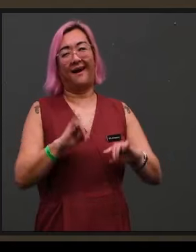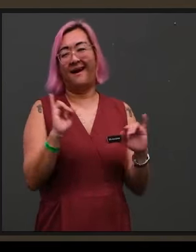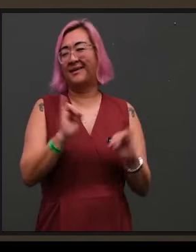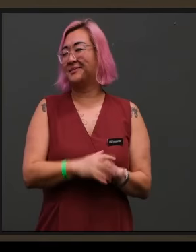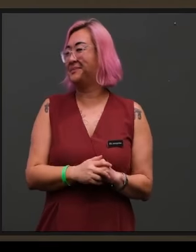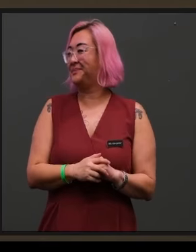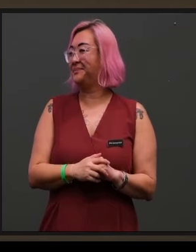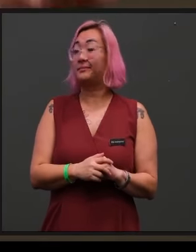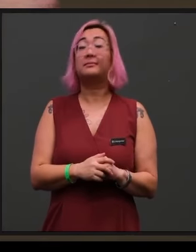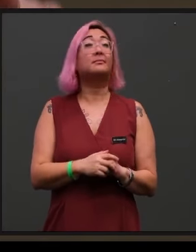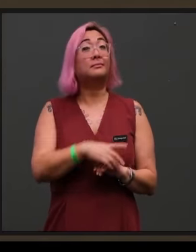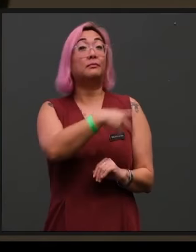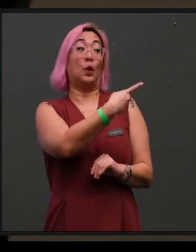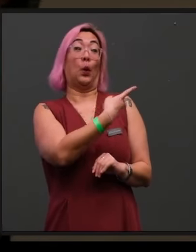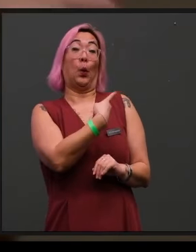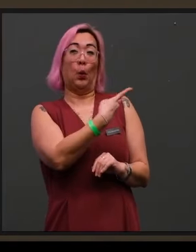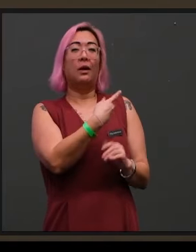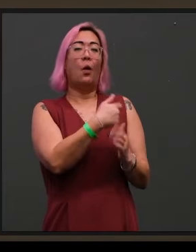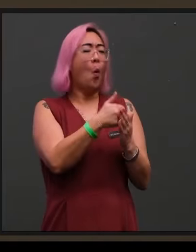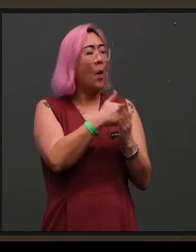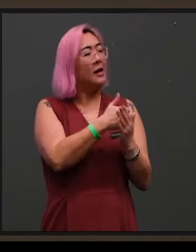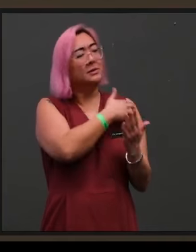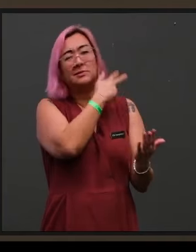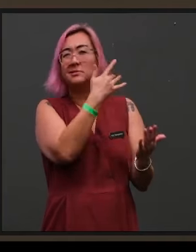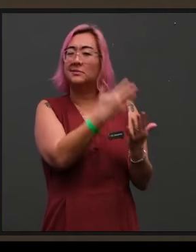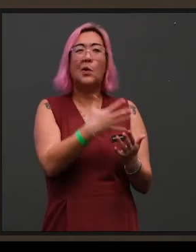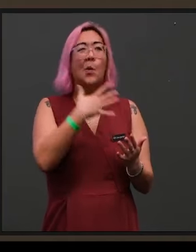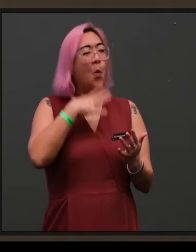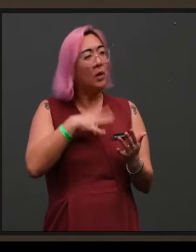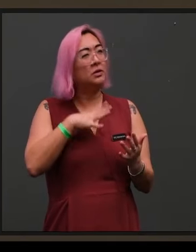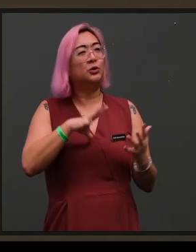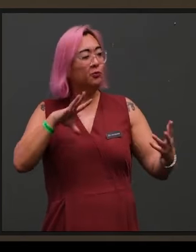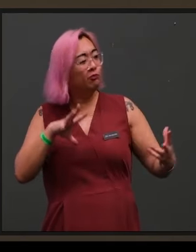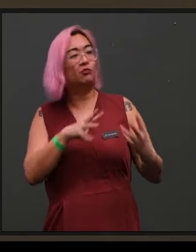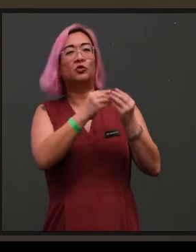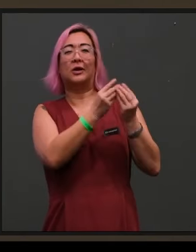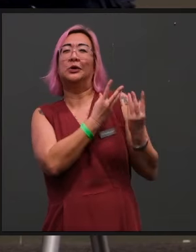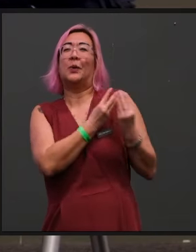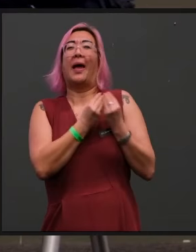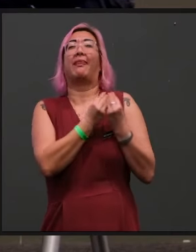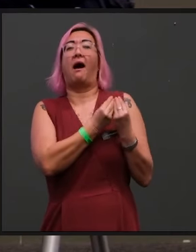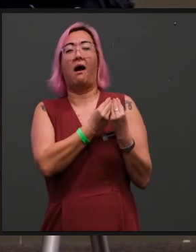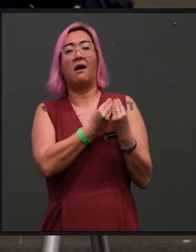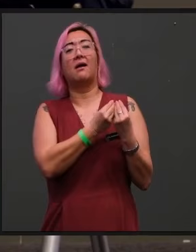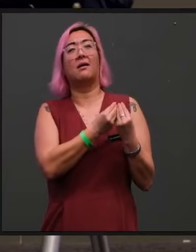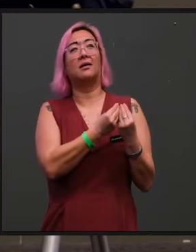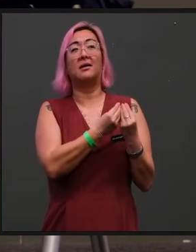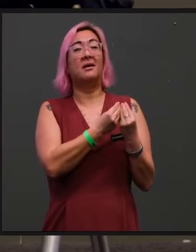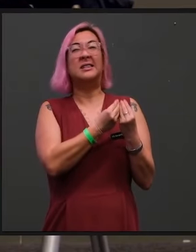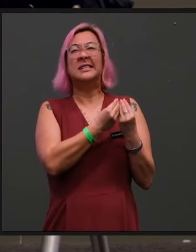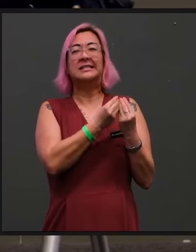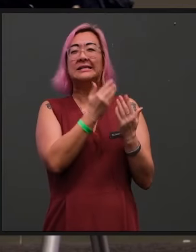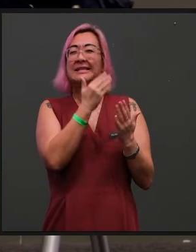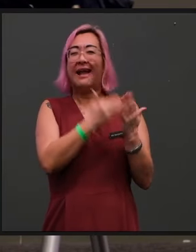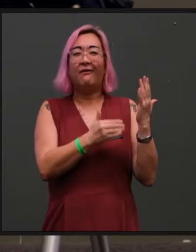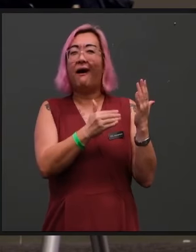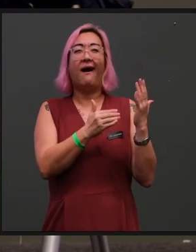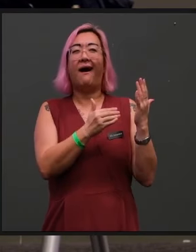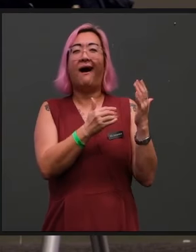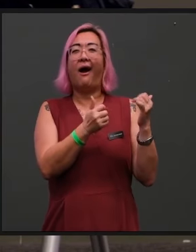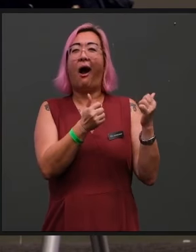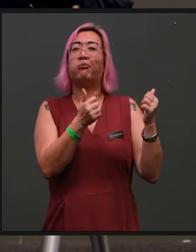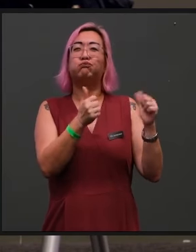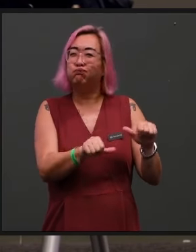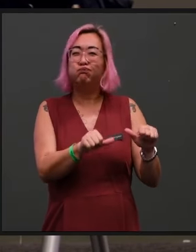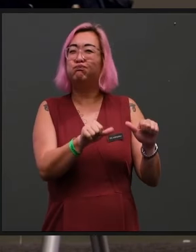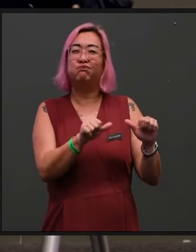But we'd always wanted to work on a project together, but we never quite managed to make it happen.